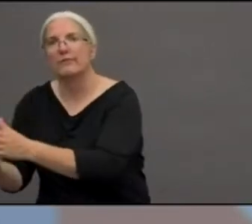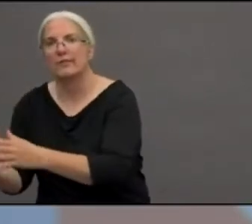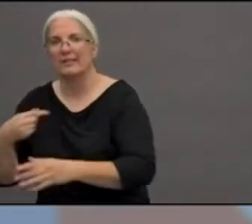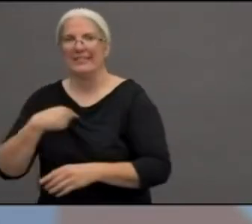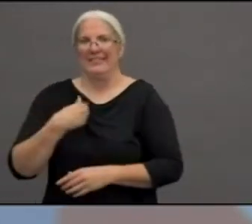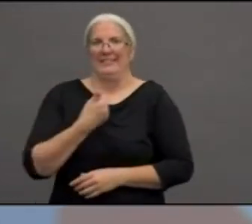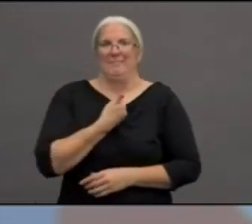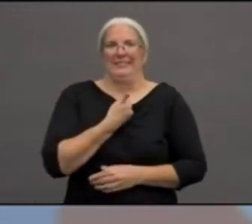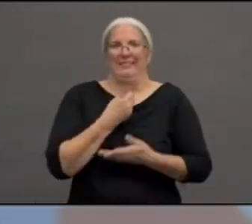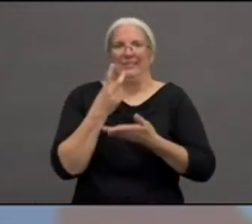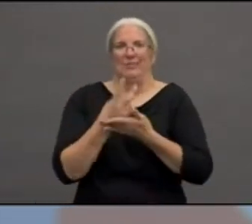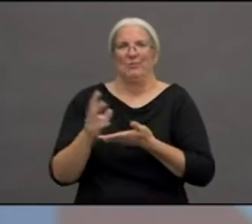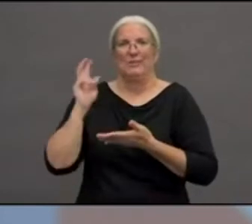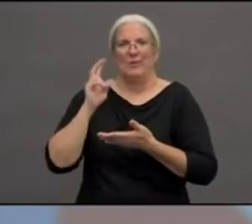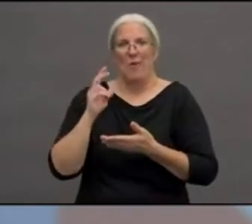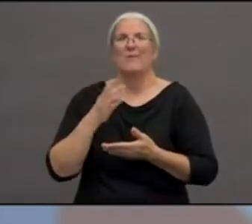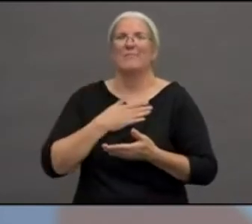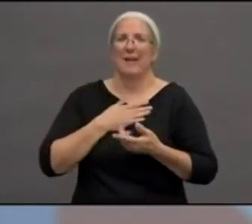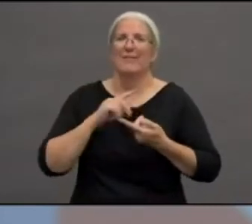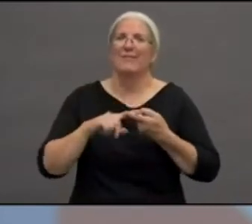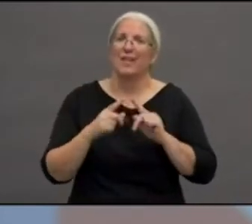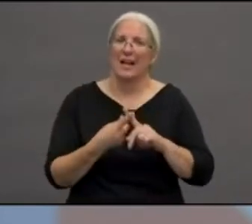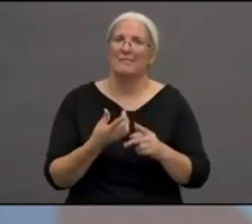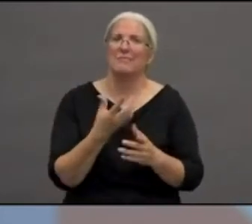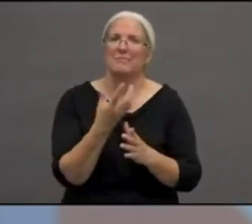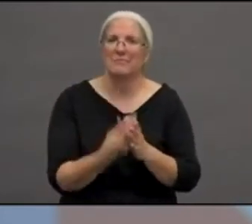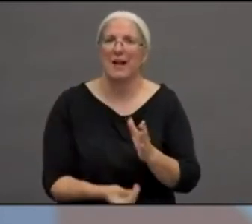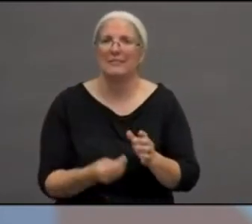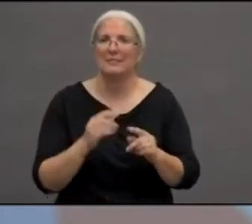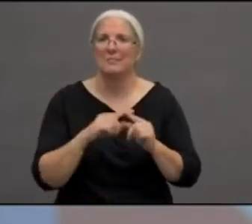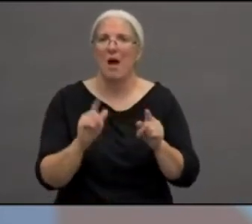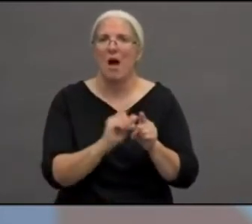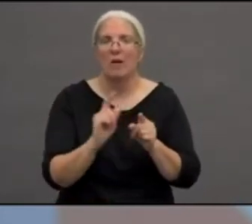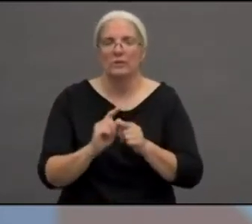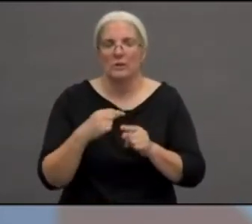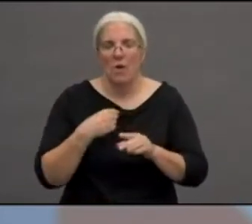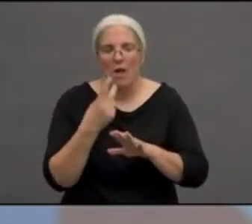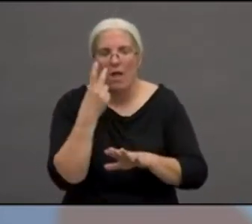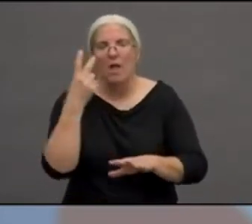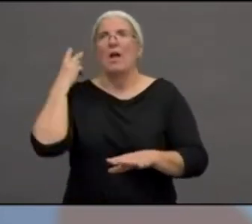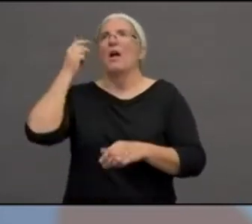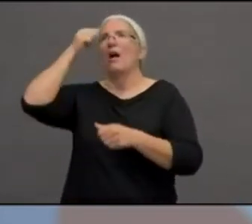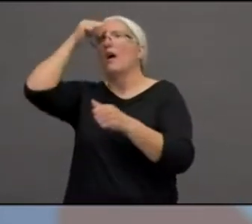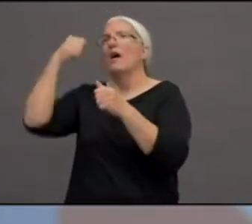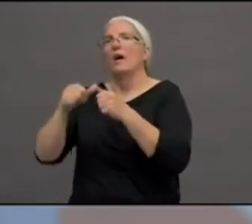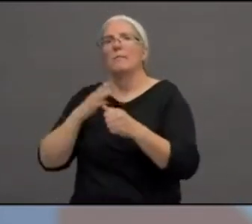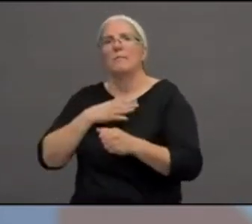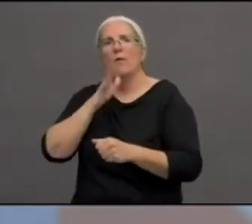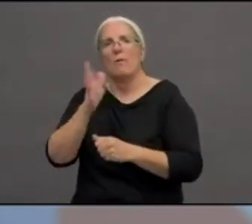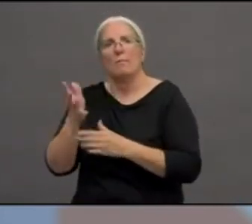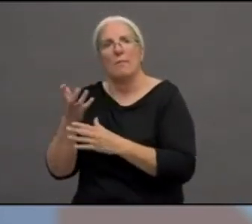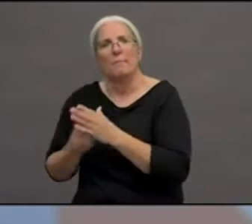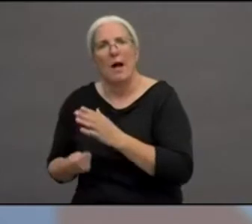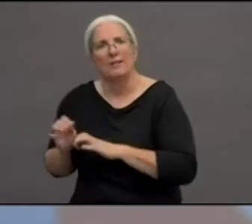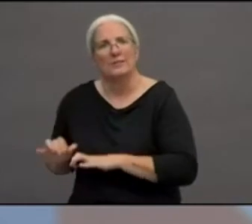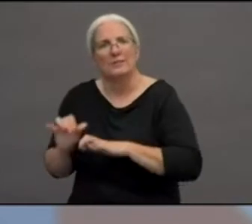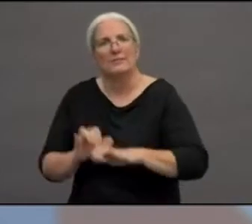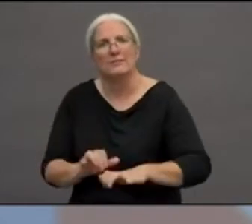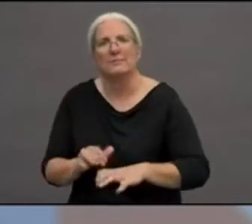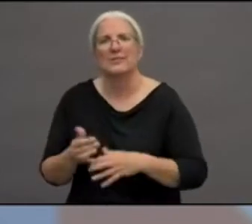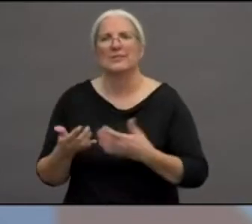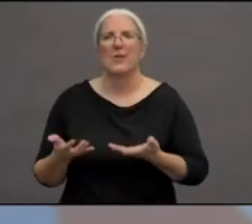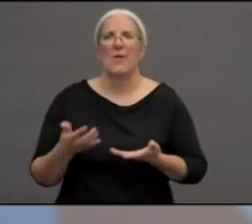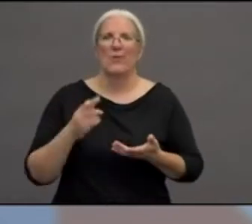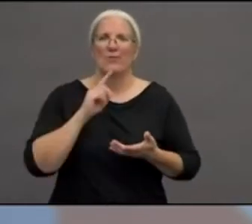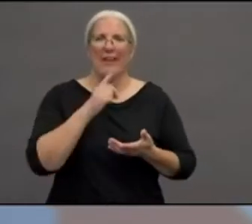ago, and she reminded me so much of my grandmother. And so my grandmother's memory, she died 10 years ago, my grandmother's memory is so present